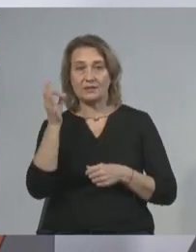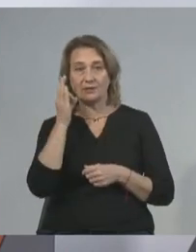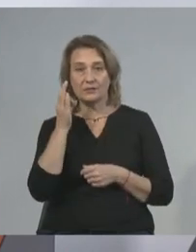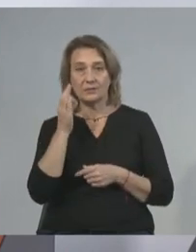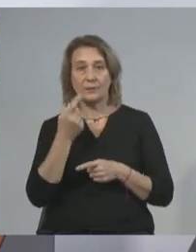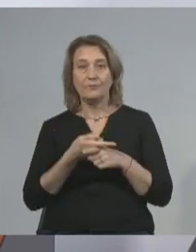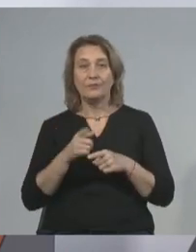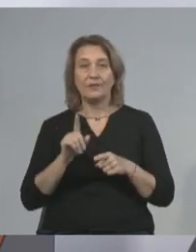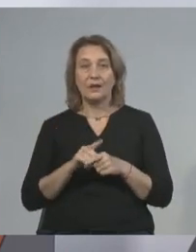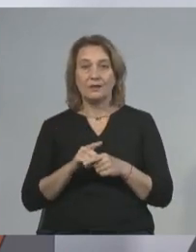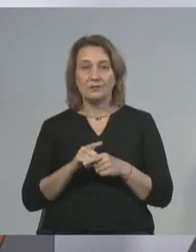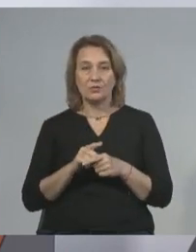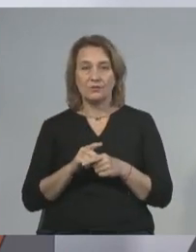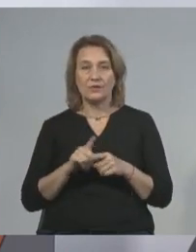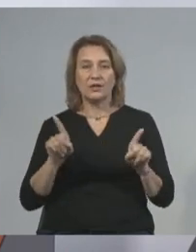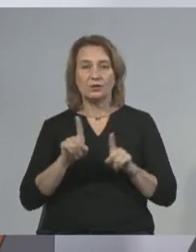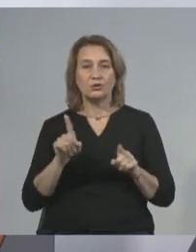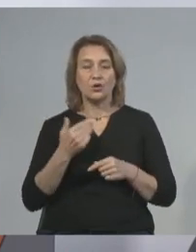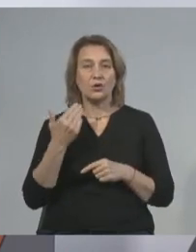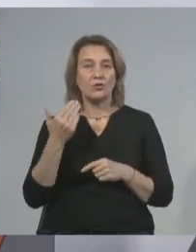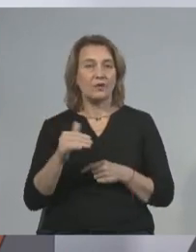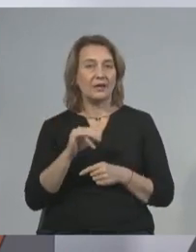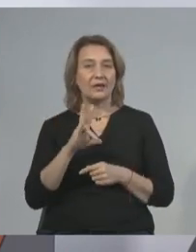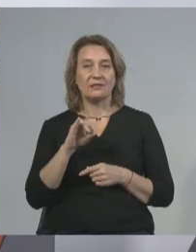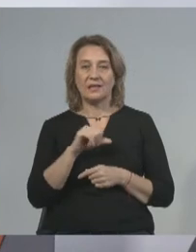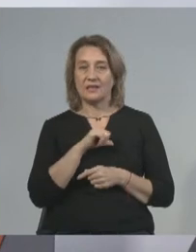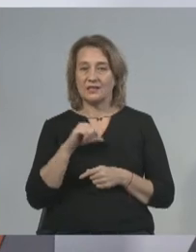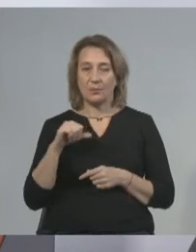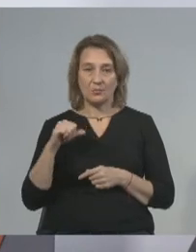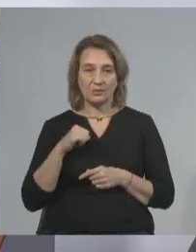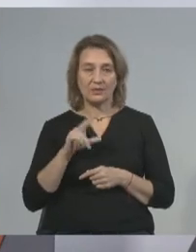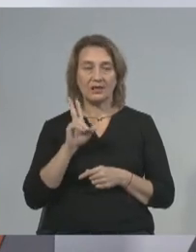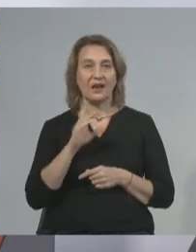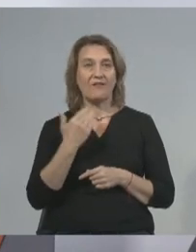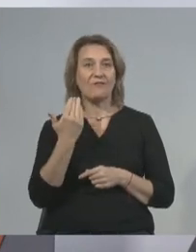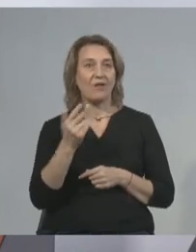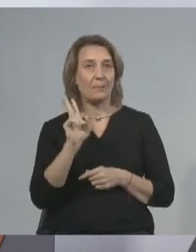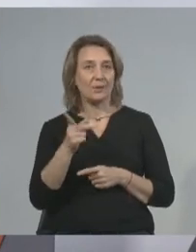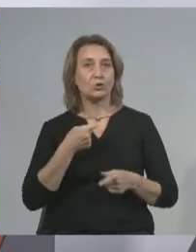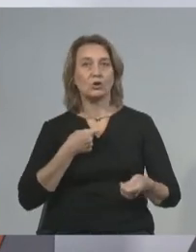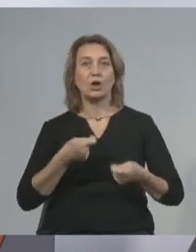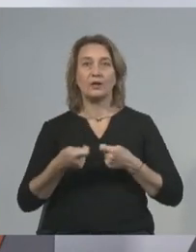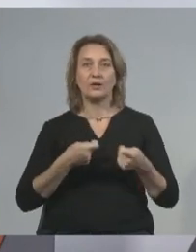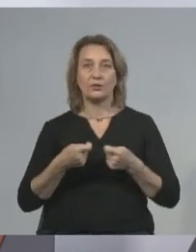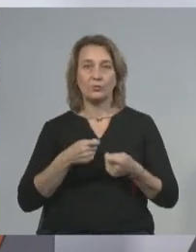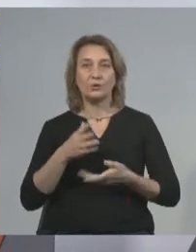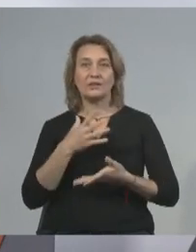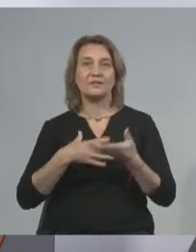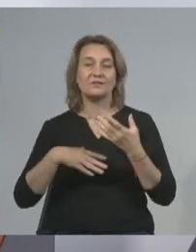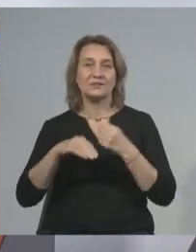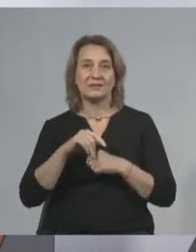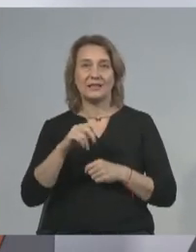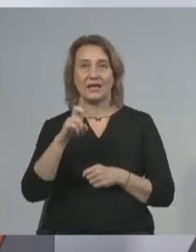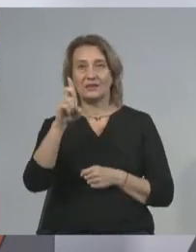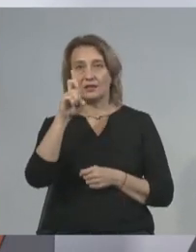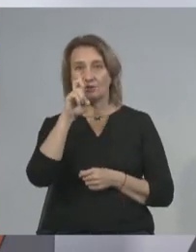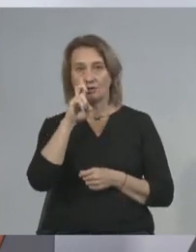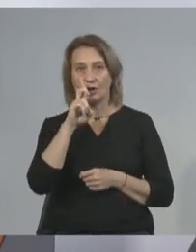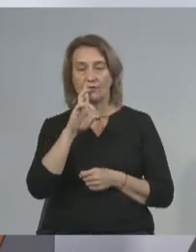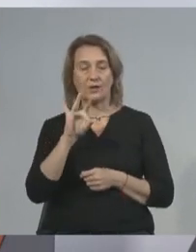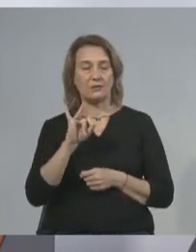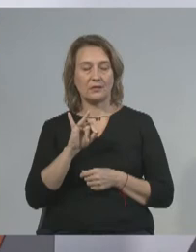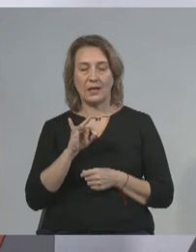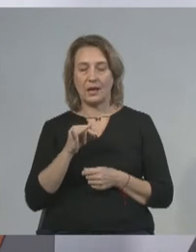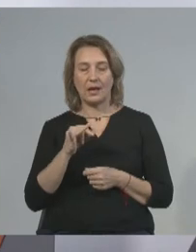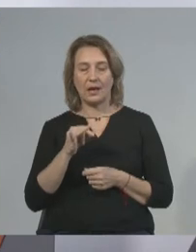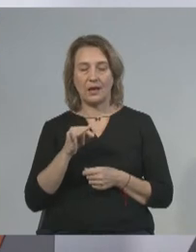about foreign uh governance is actually also it actually also